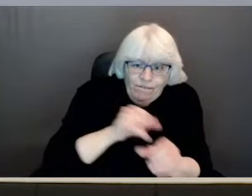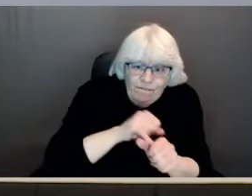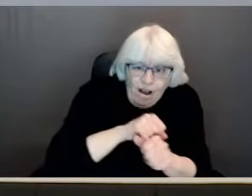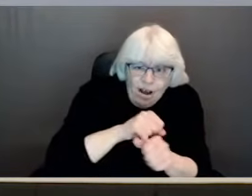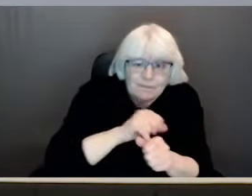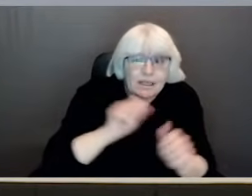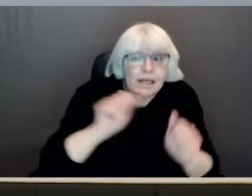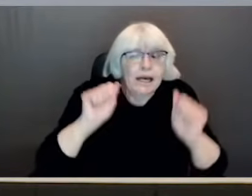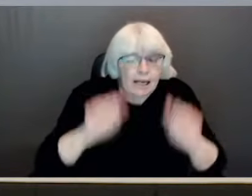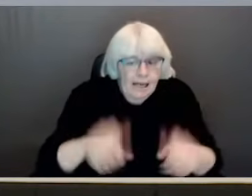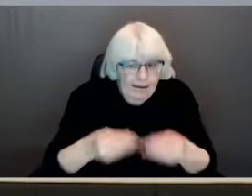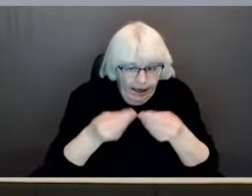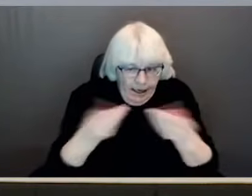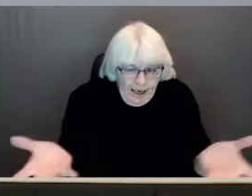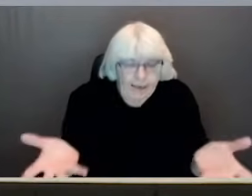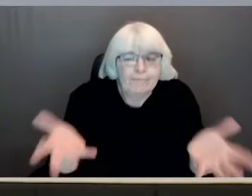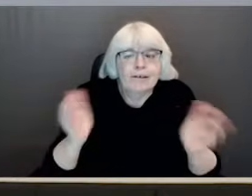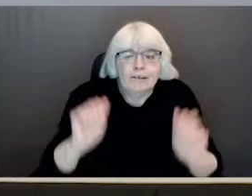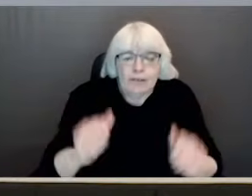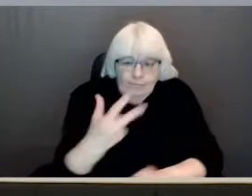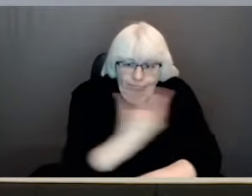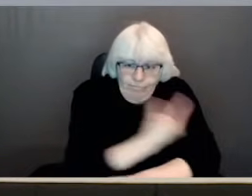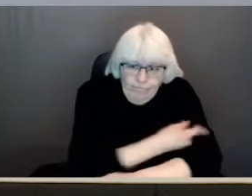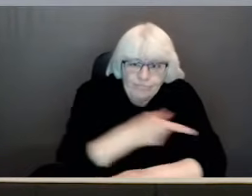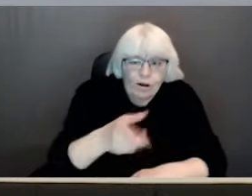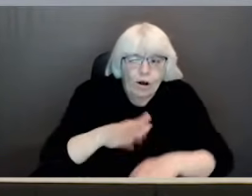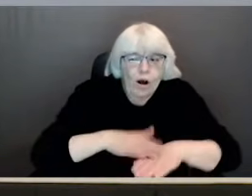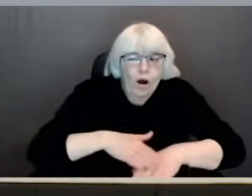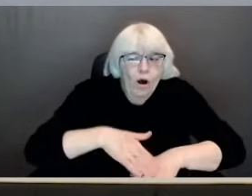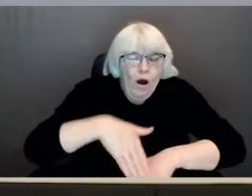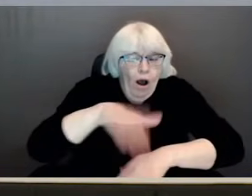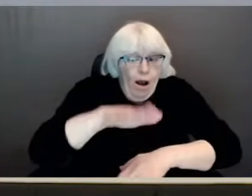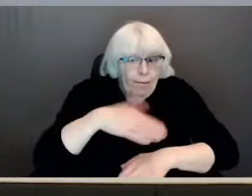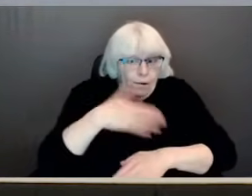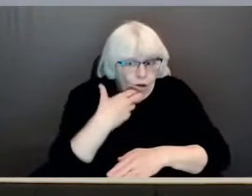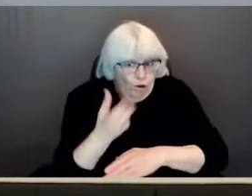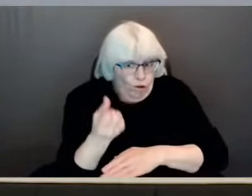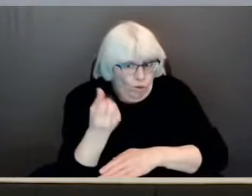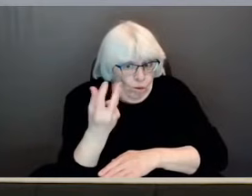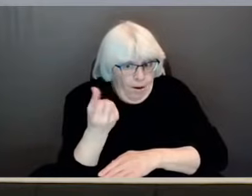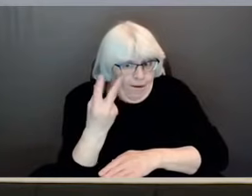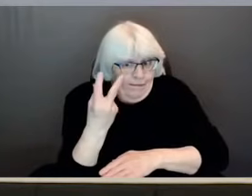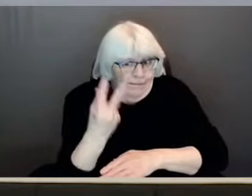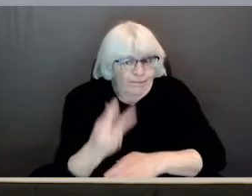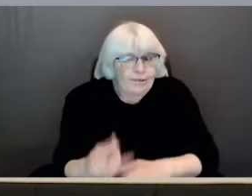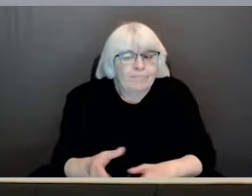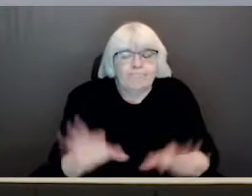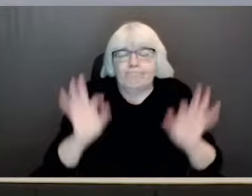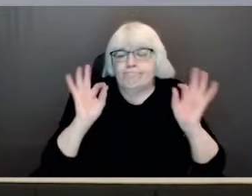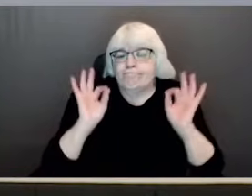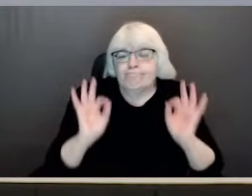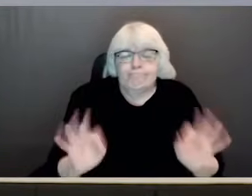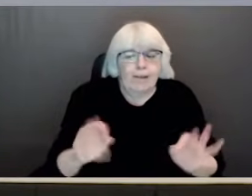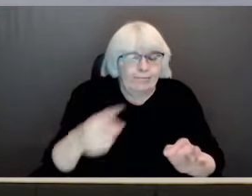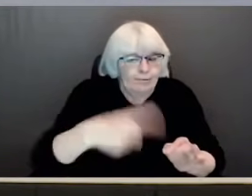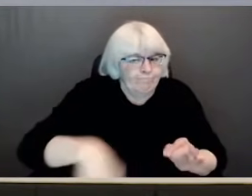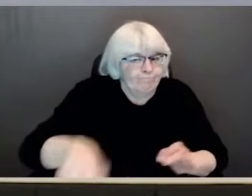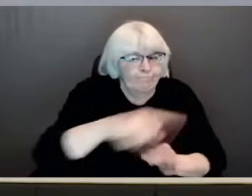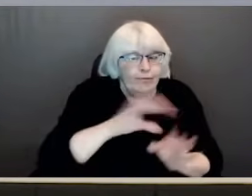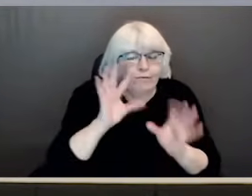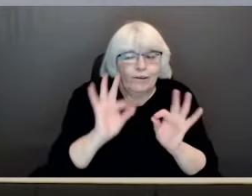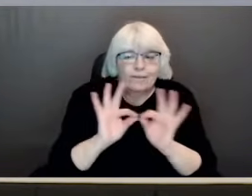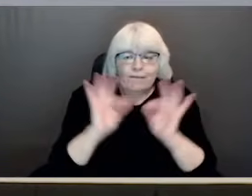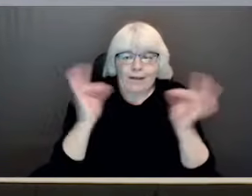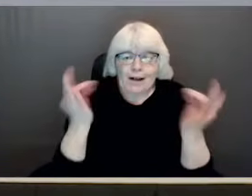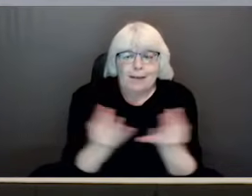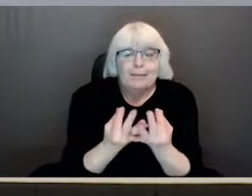making it easier for families and individuals to get immunized. Health Canada and NACI are currently reviewing the Pfizer vaccine for use